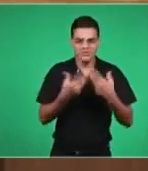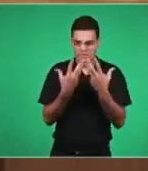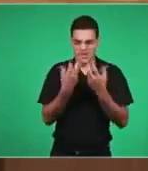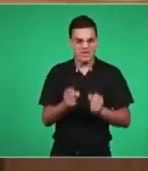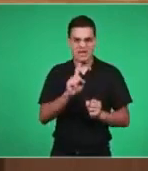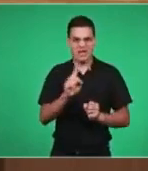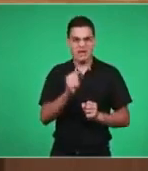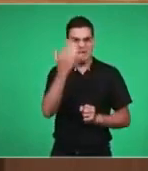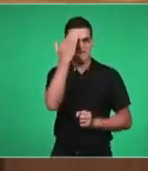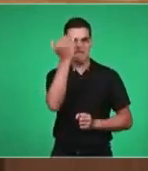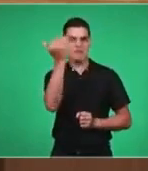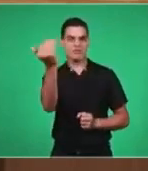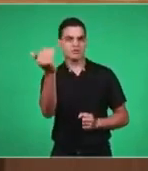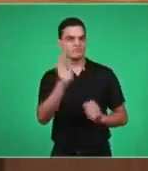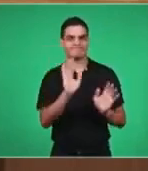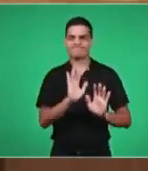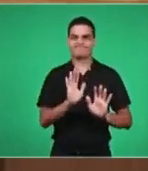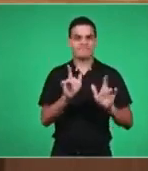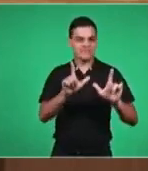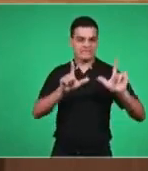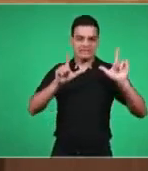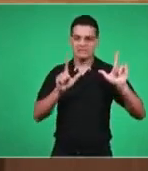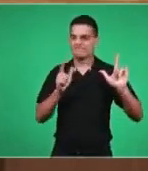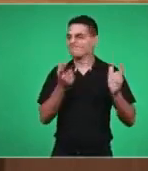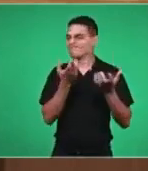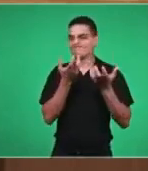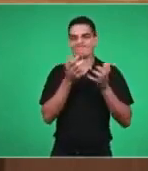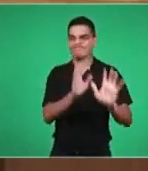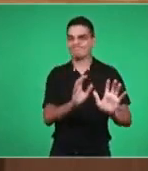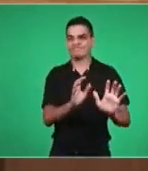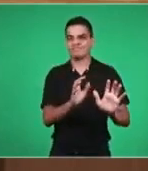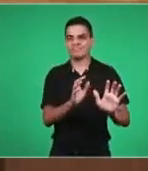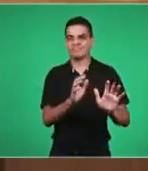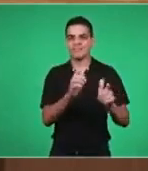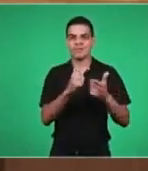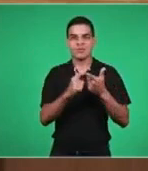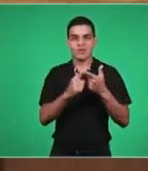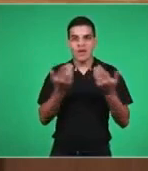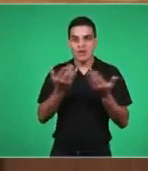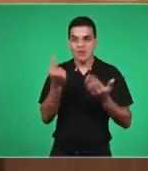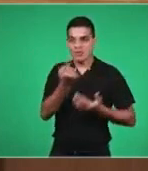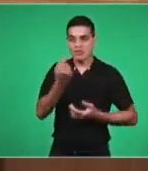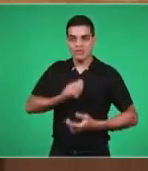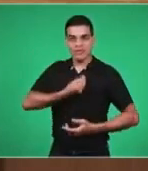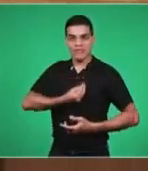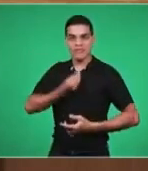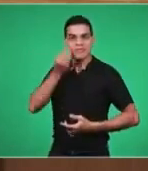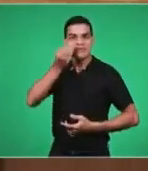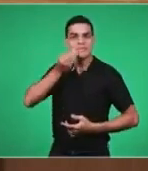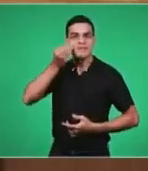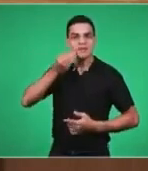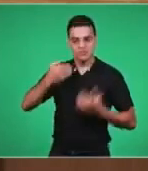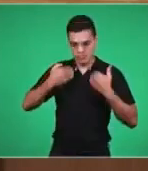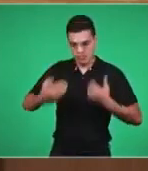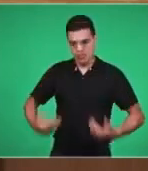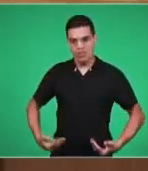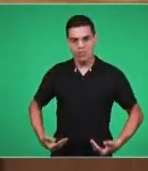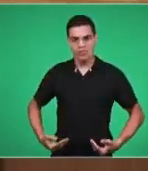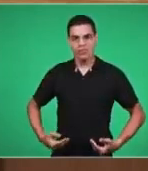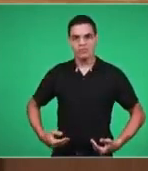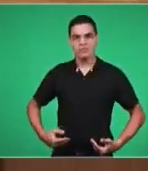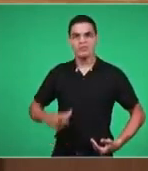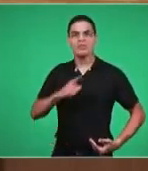And you are a representative of this body and of the church and of Jesus.